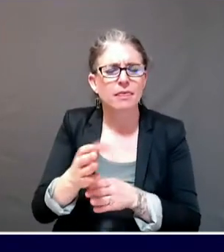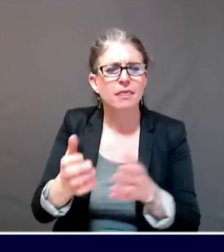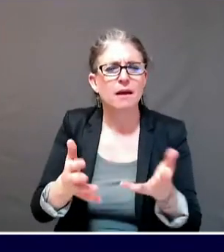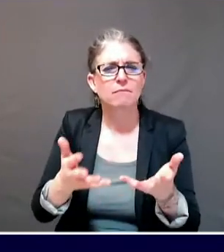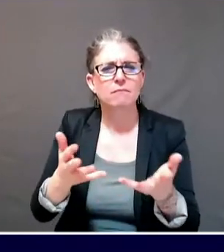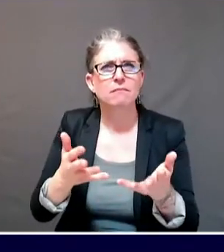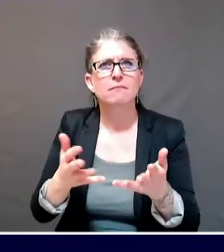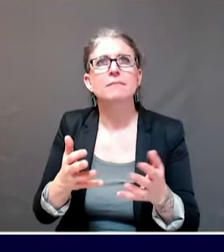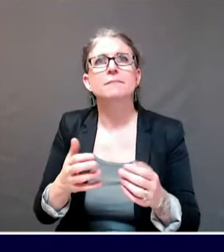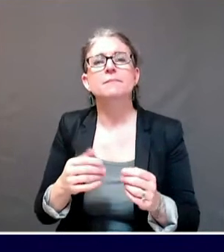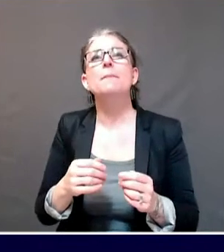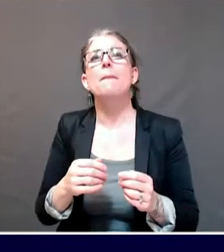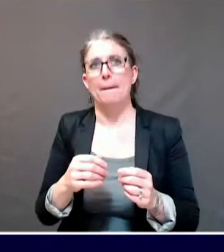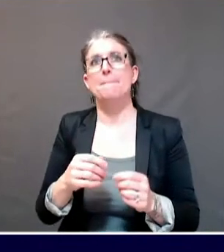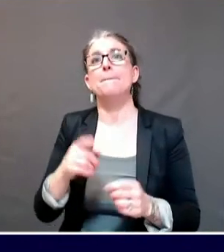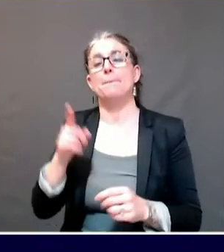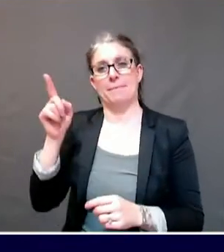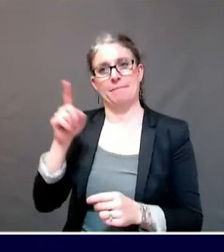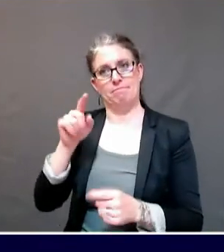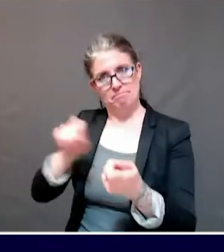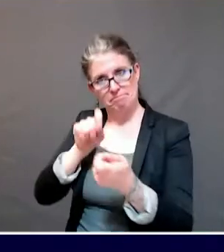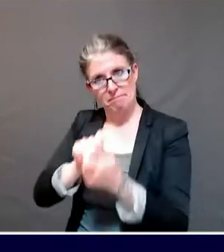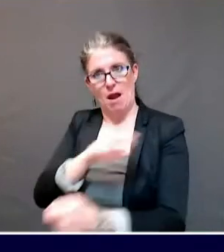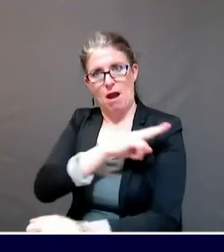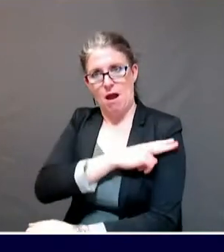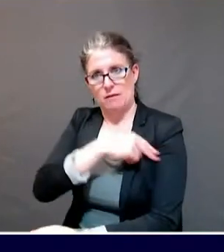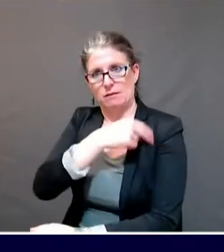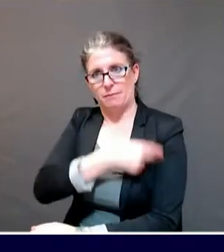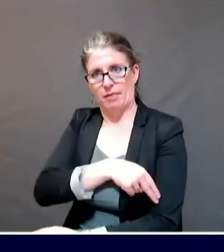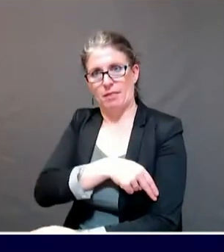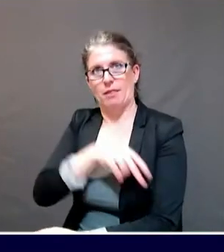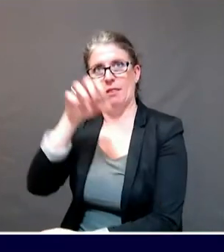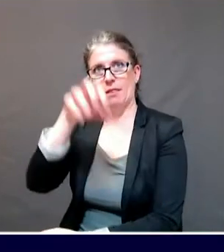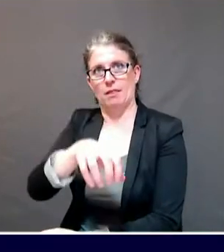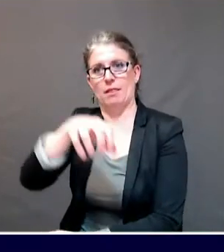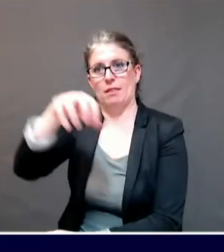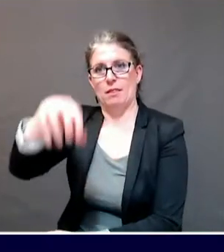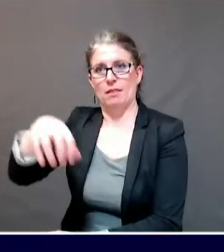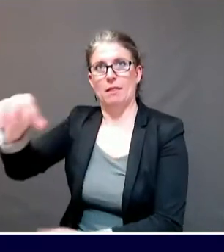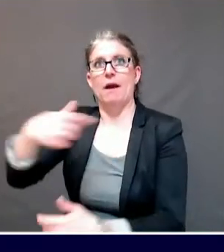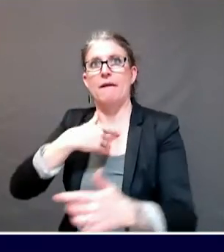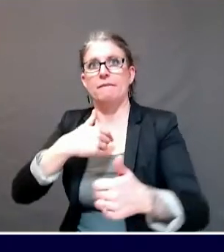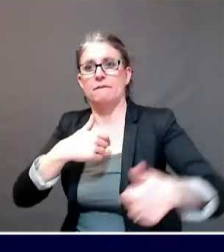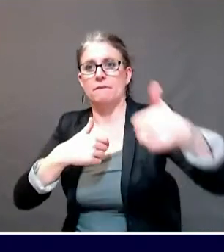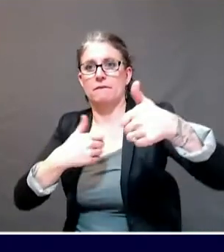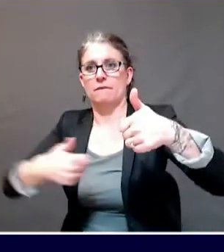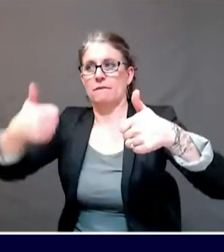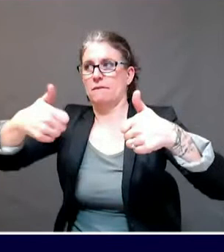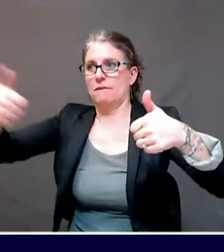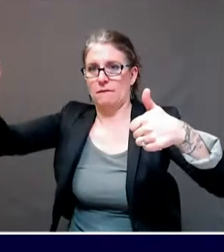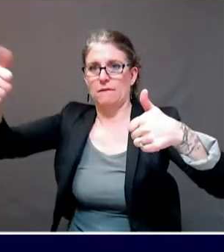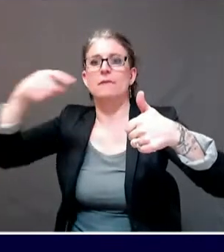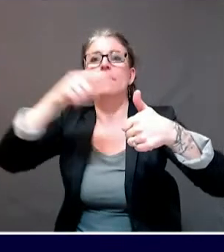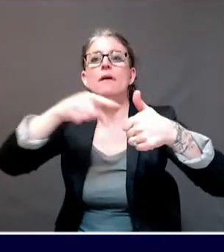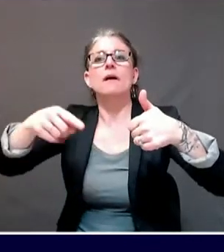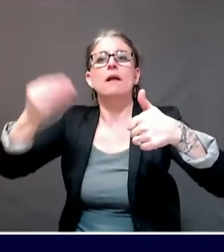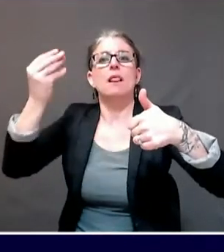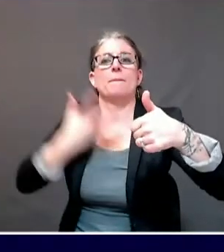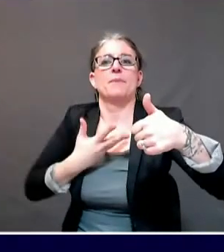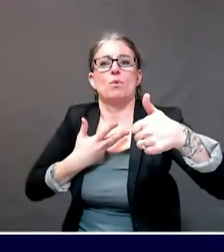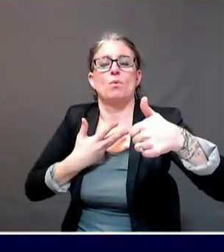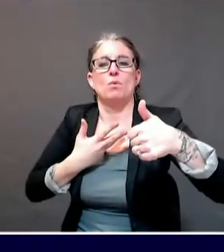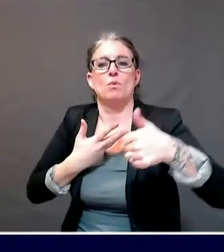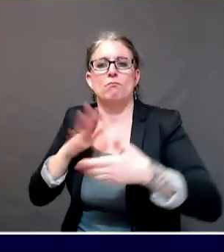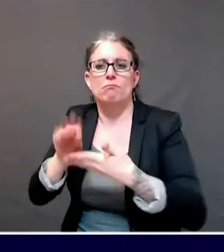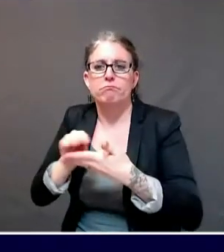medical officers who are deeply involved in the vaccination process. Okay, terrific. And that's more